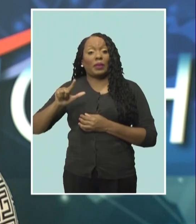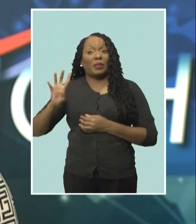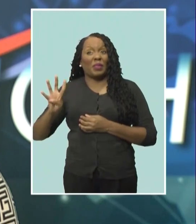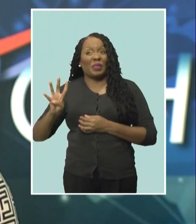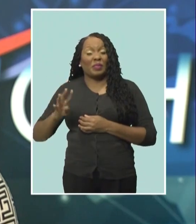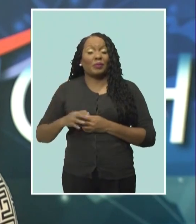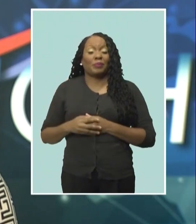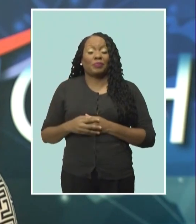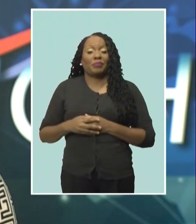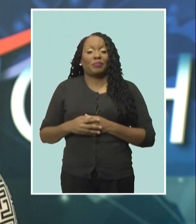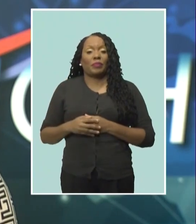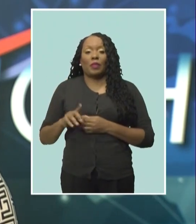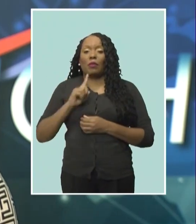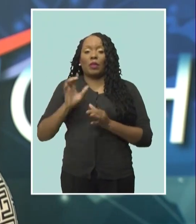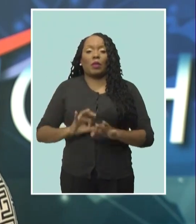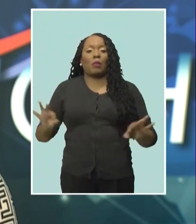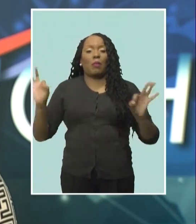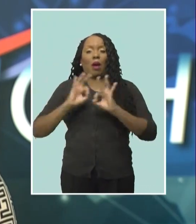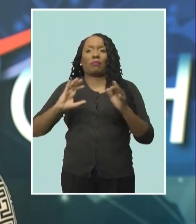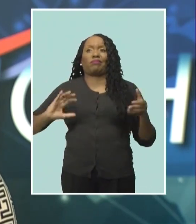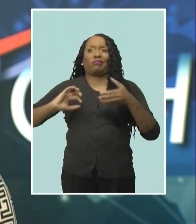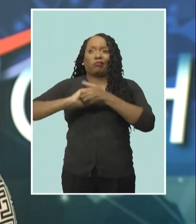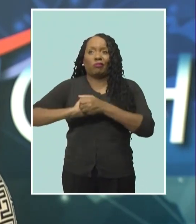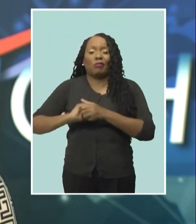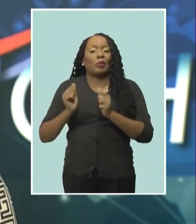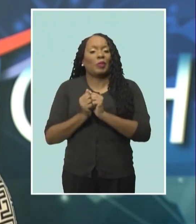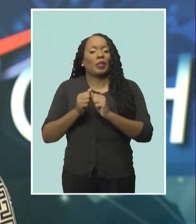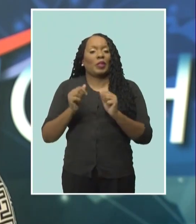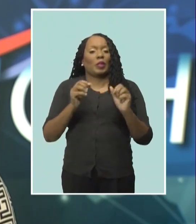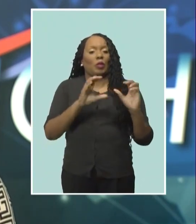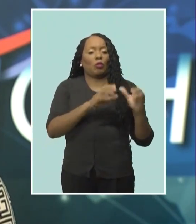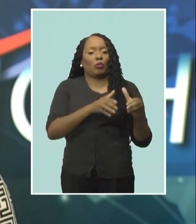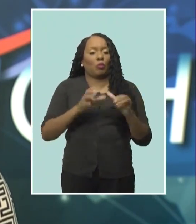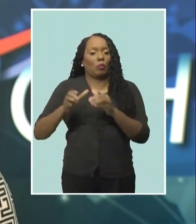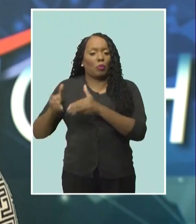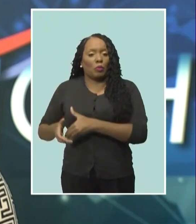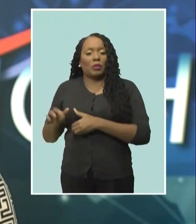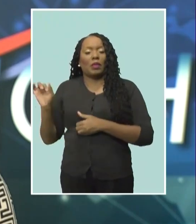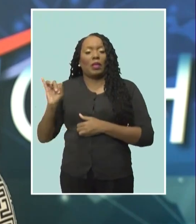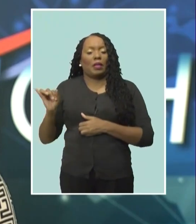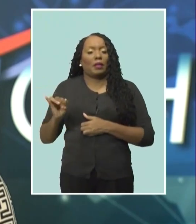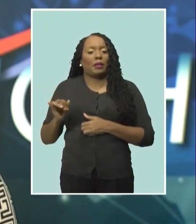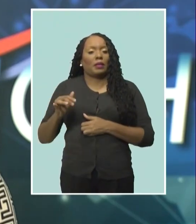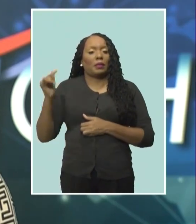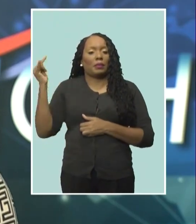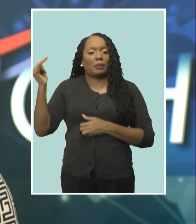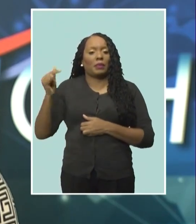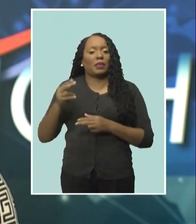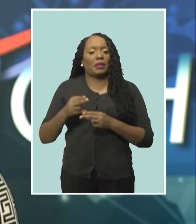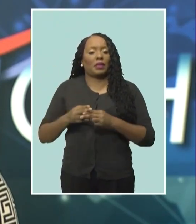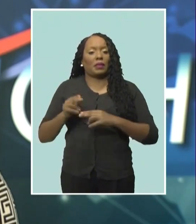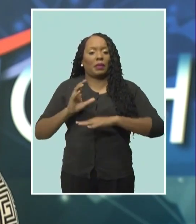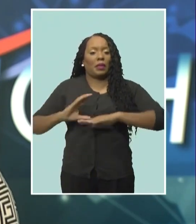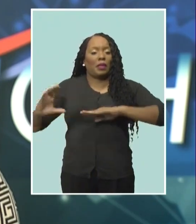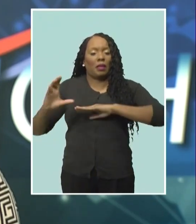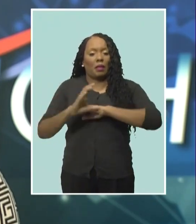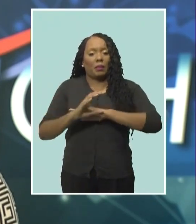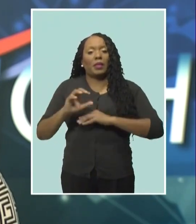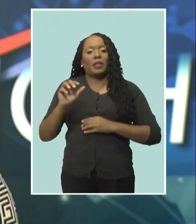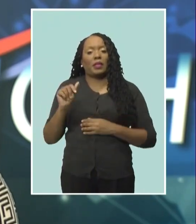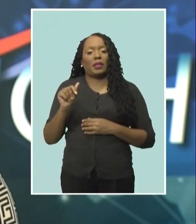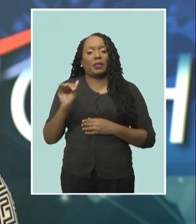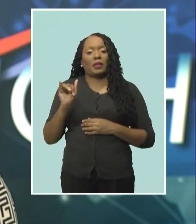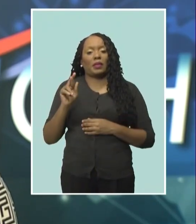says strategic partnerships have been forged with entities including Caribbean Airways. He adds the show has already garnered global